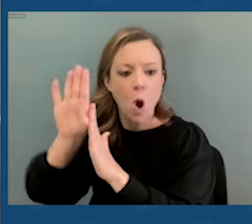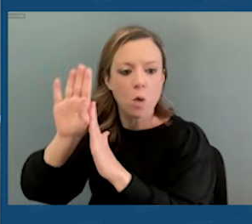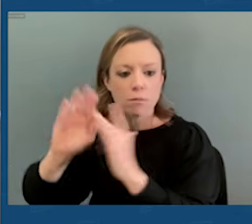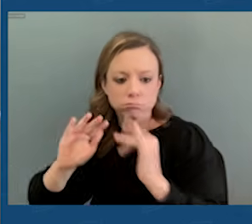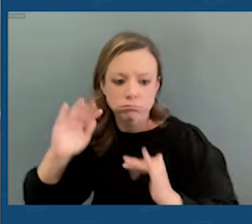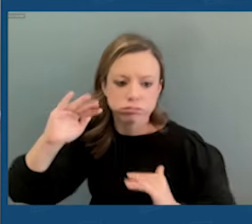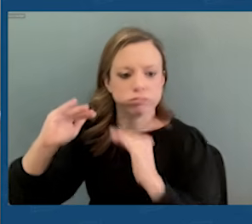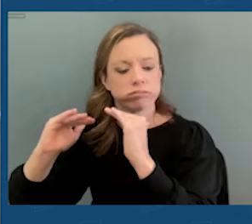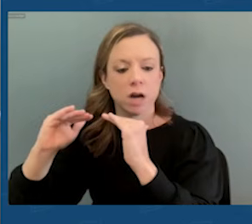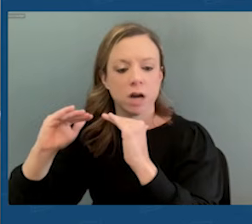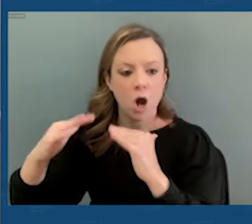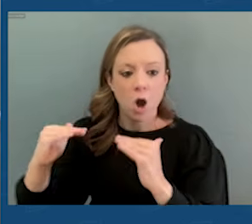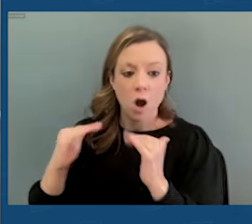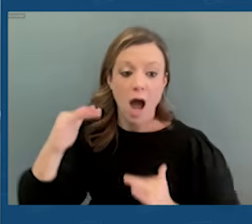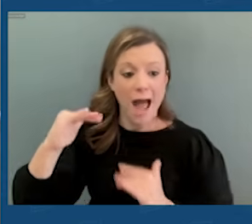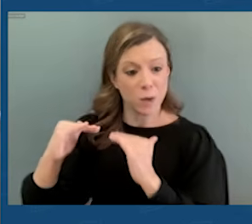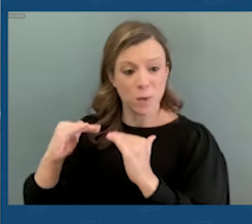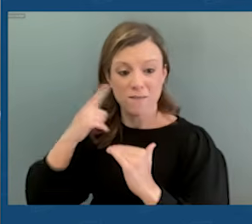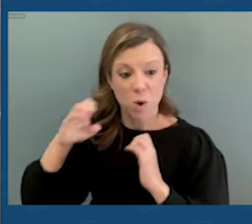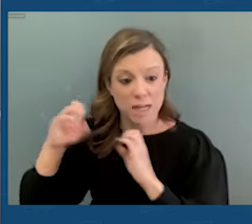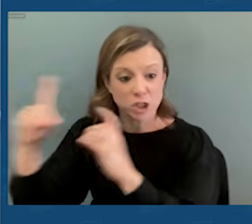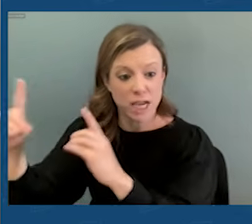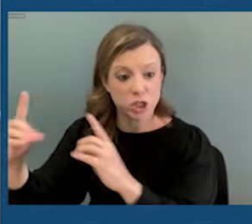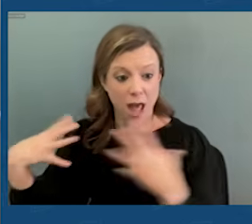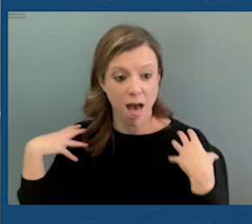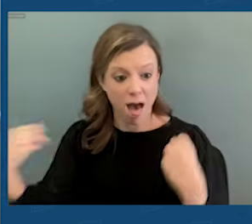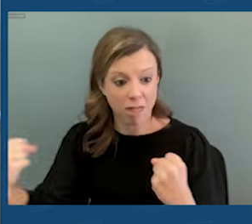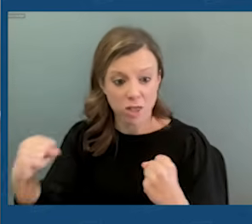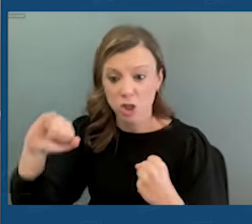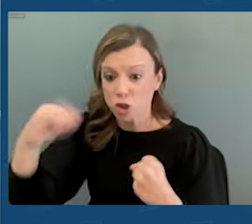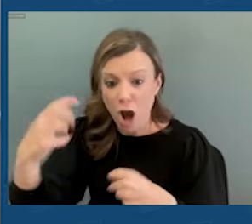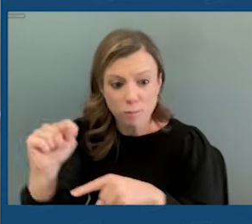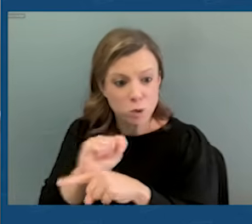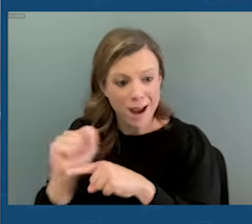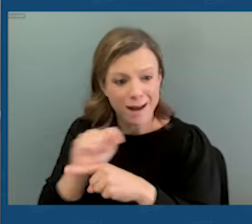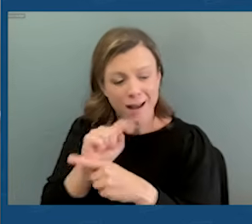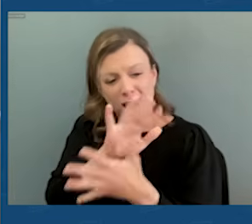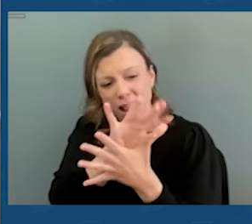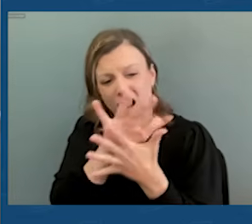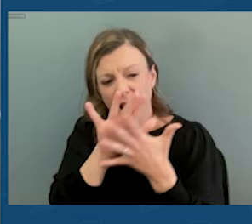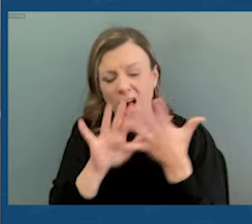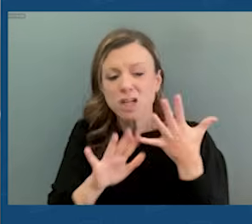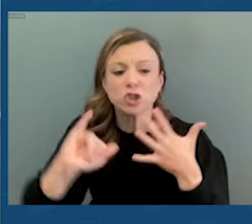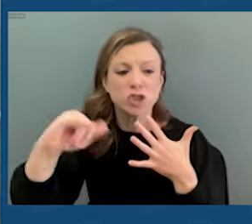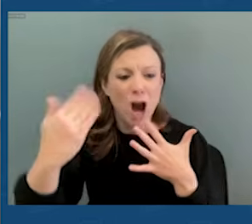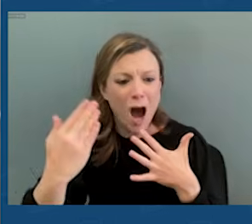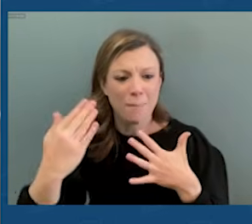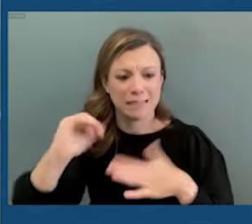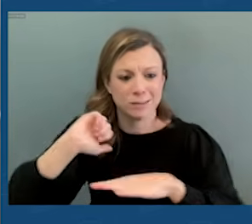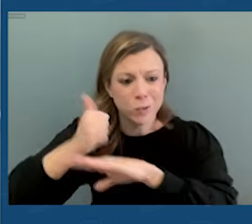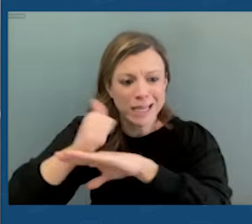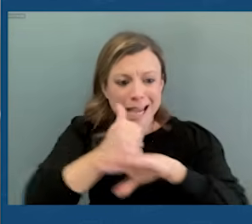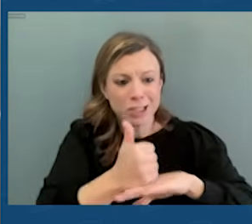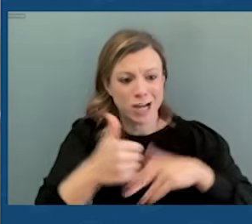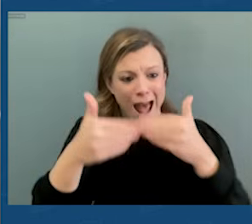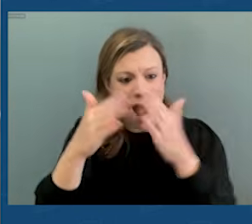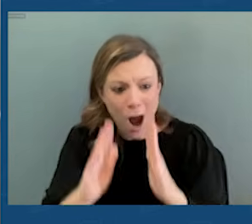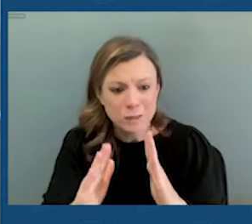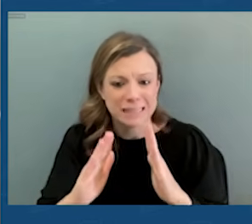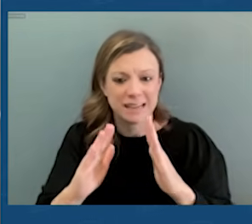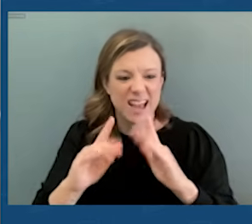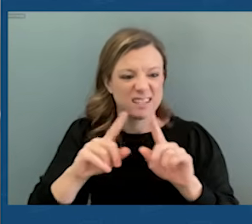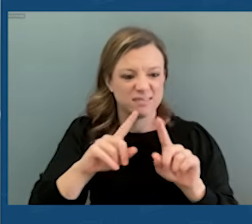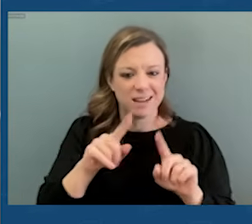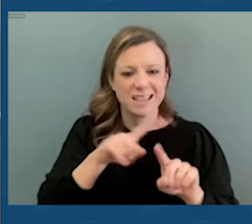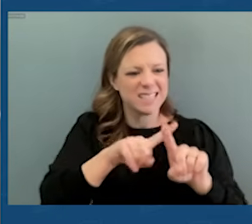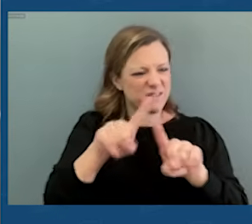health, equity in education, job training, job creation, housing, and many more